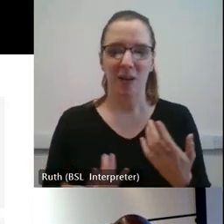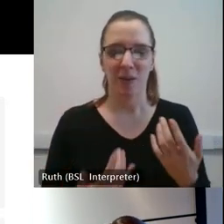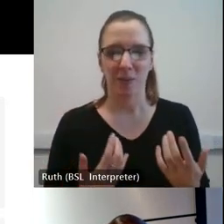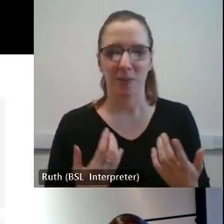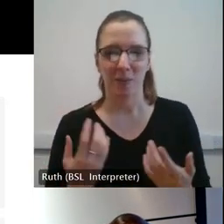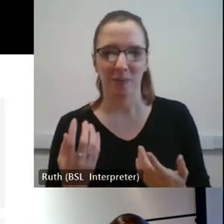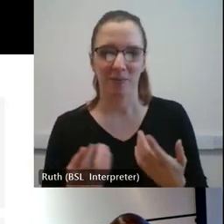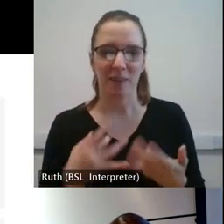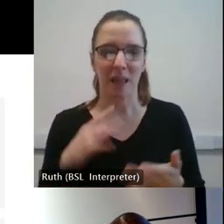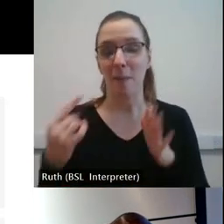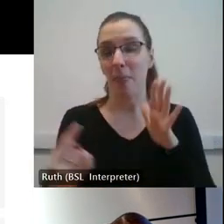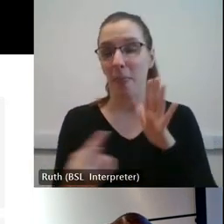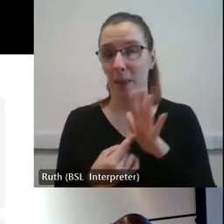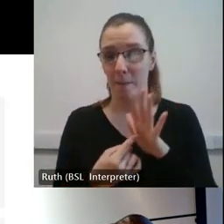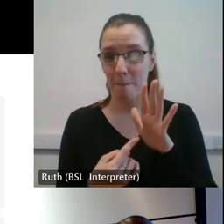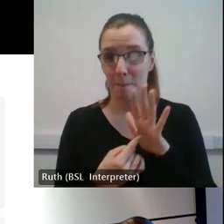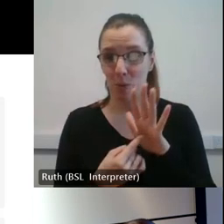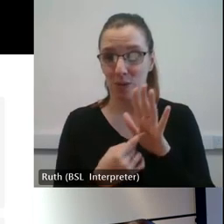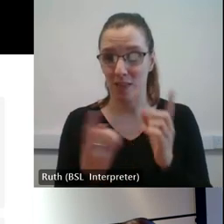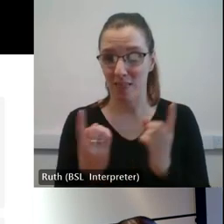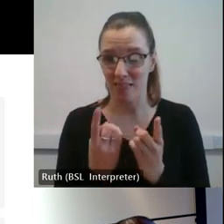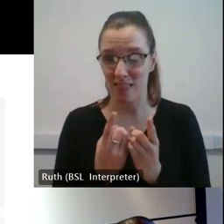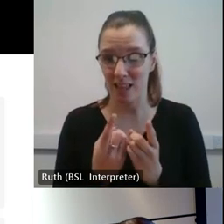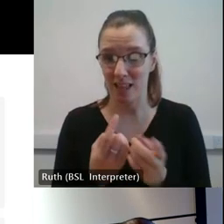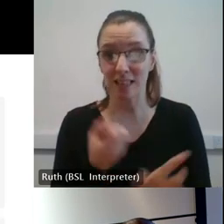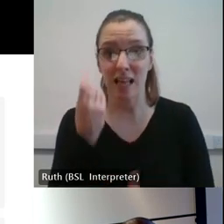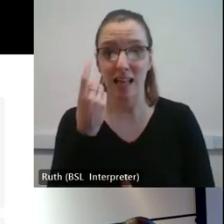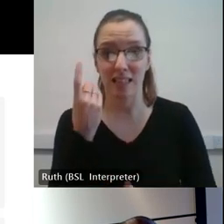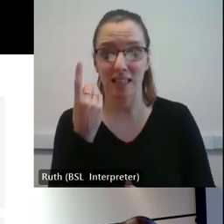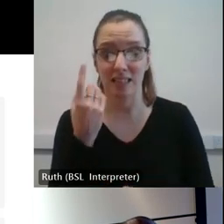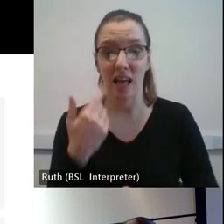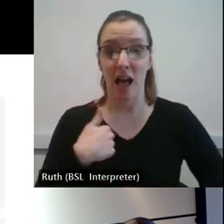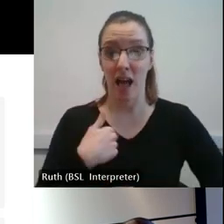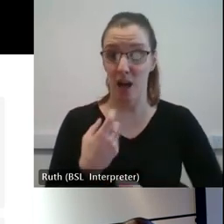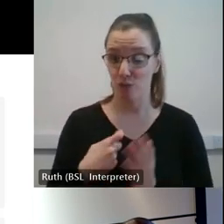the important thing to understand that, I think I would suggest that